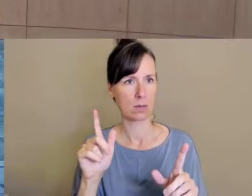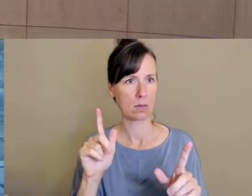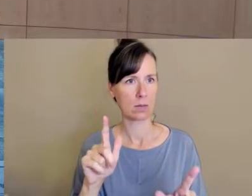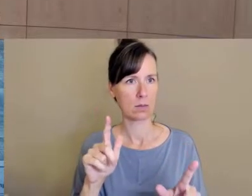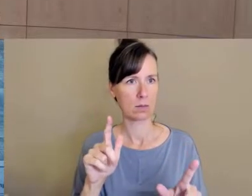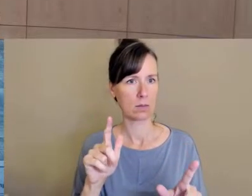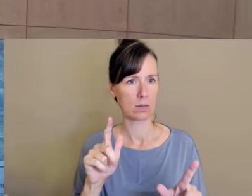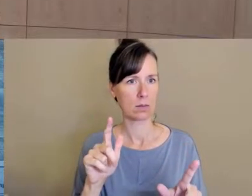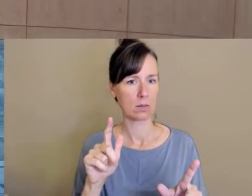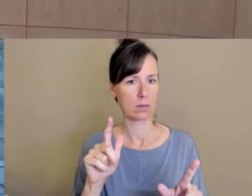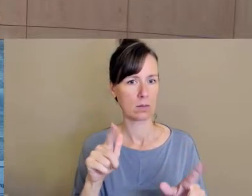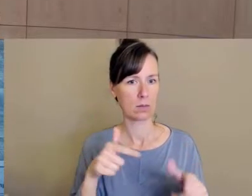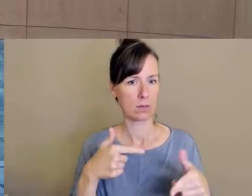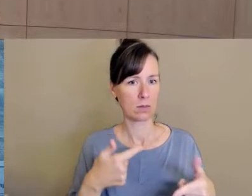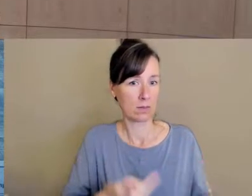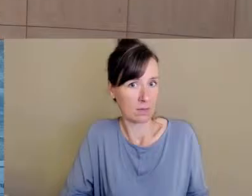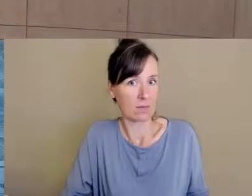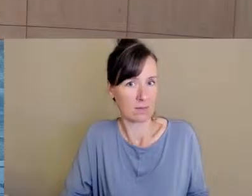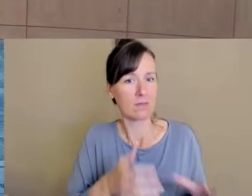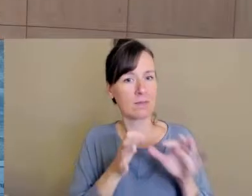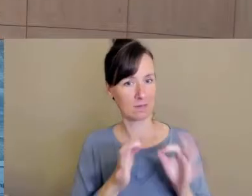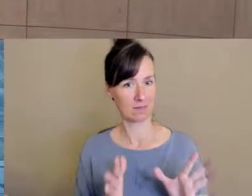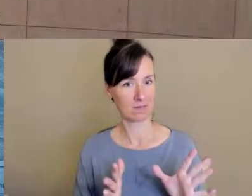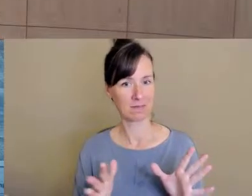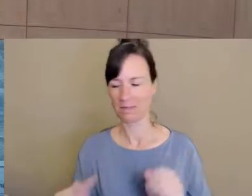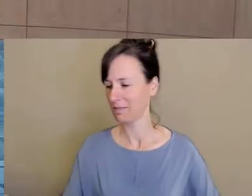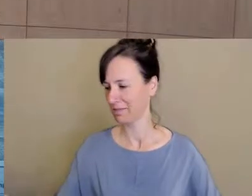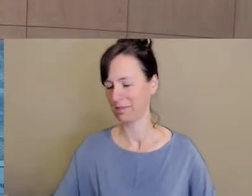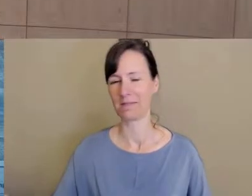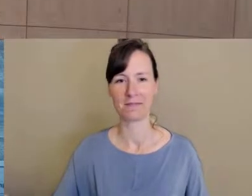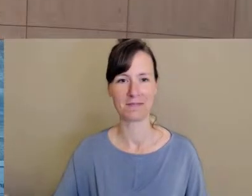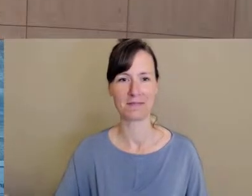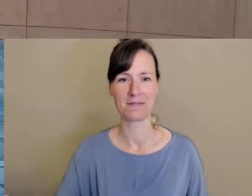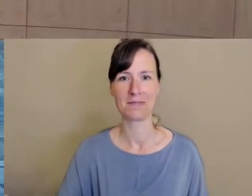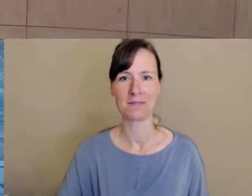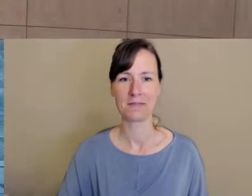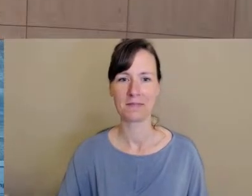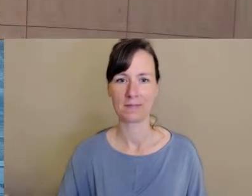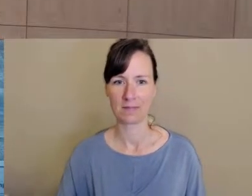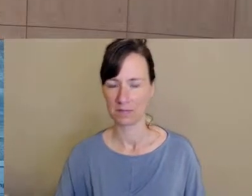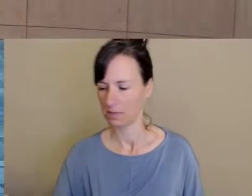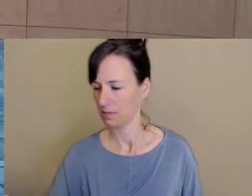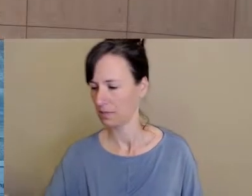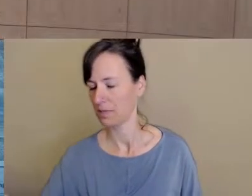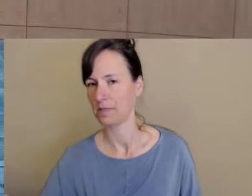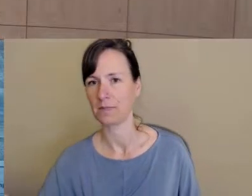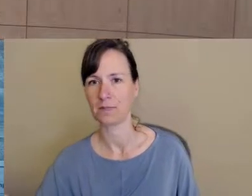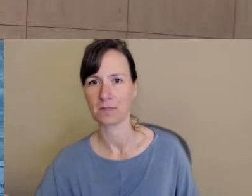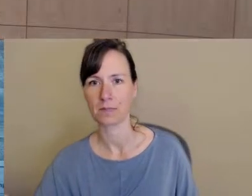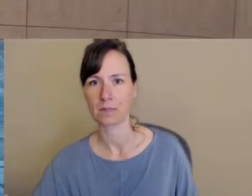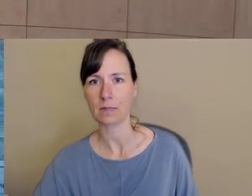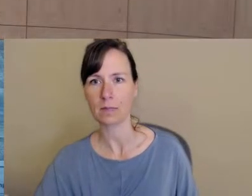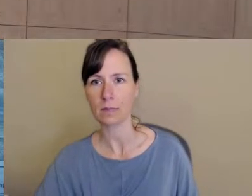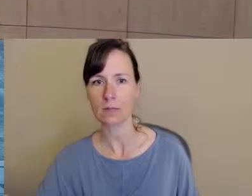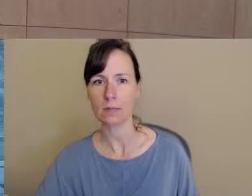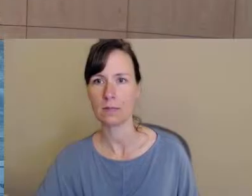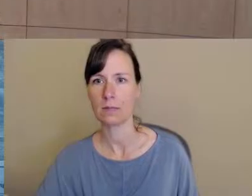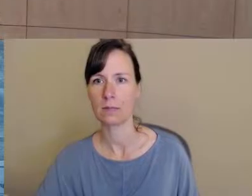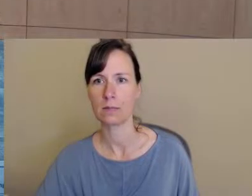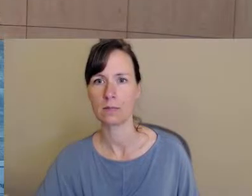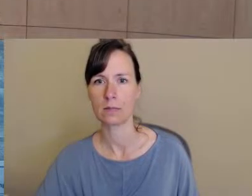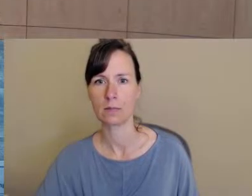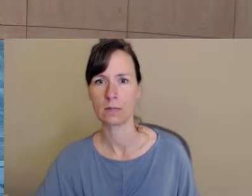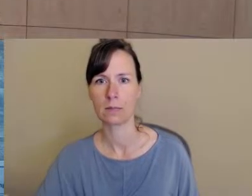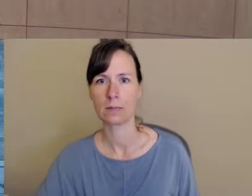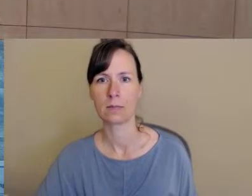10:35. Second. All right. There's a motion by Councilmember Garces, seconded by Councilmember Tansey, to extend the meeting by